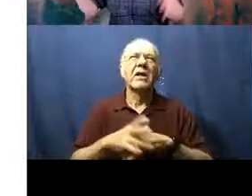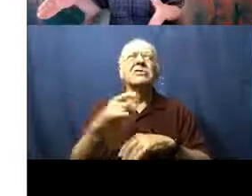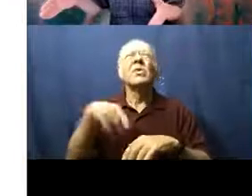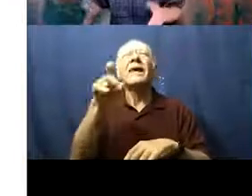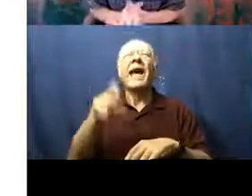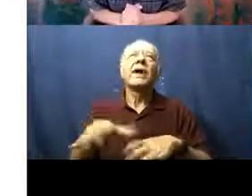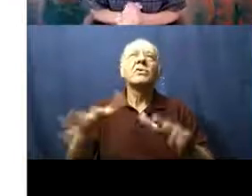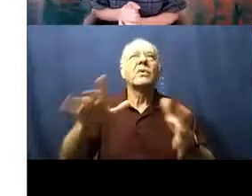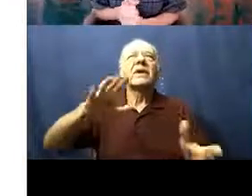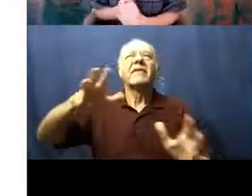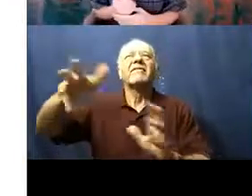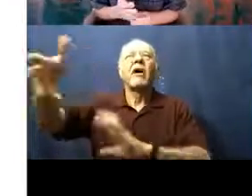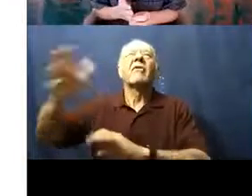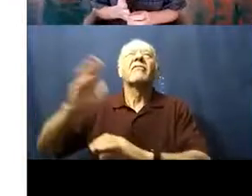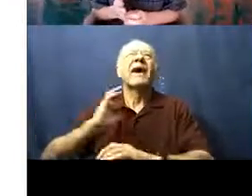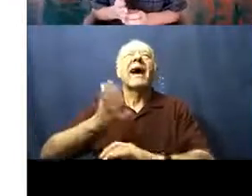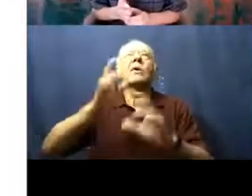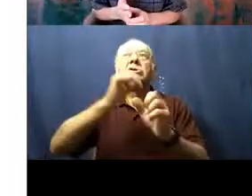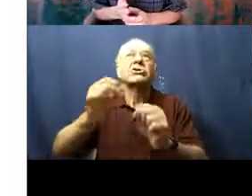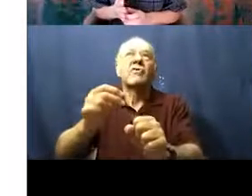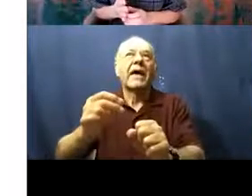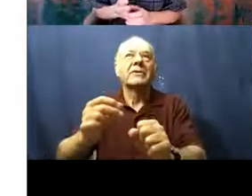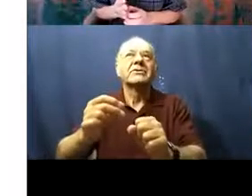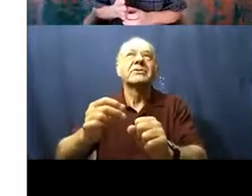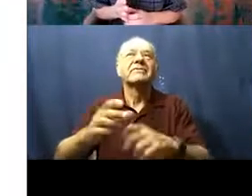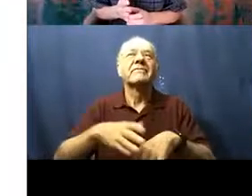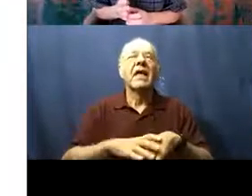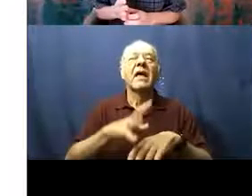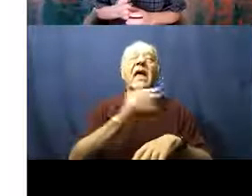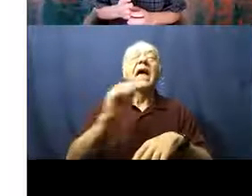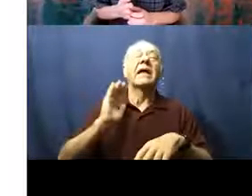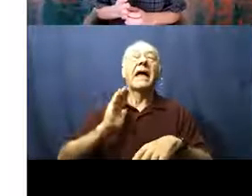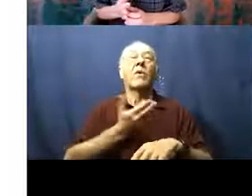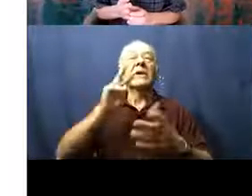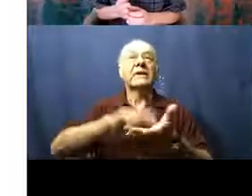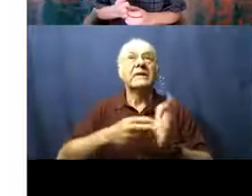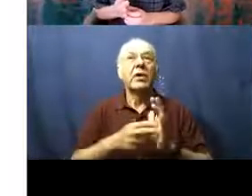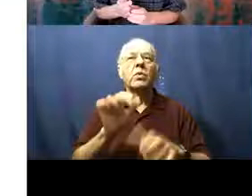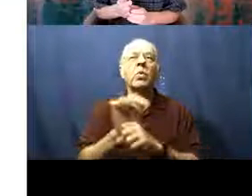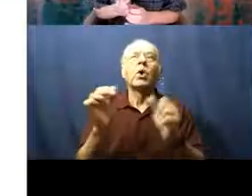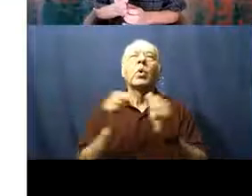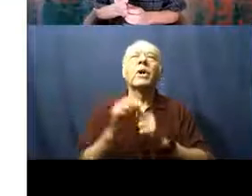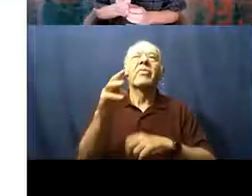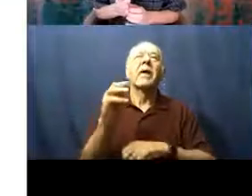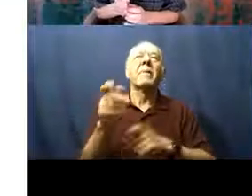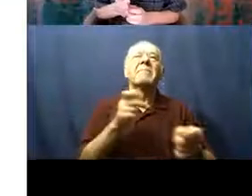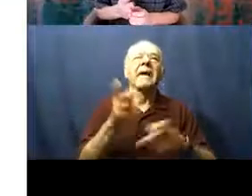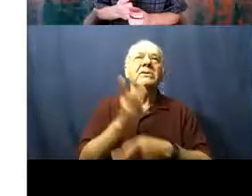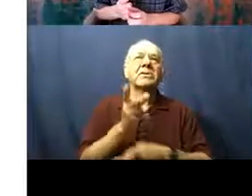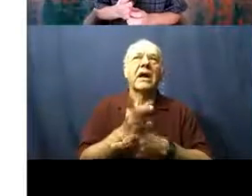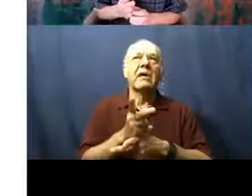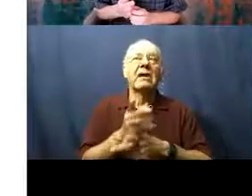kind of evolve our strategy as we go. And our intention there really was to work with managed care, and